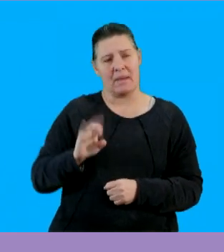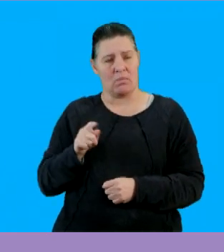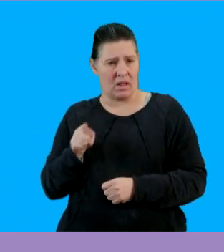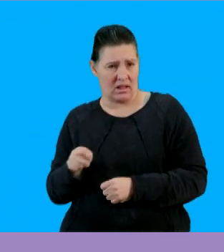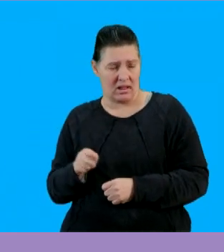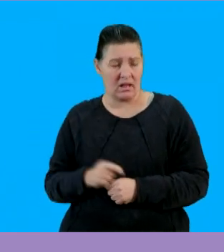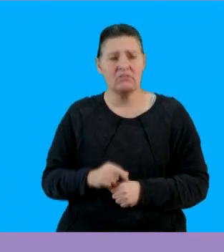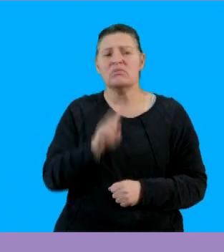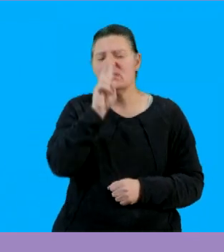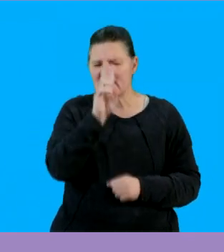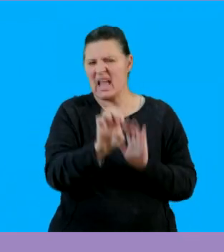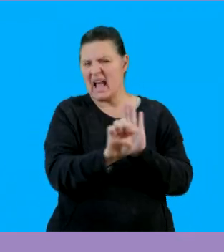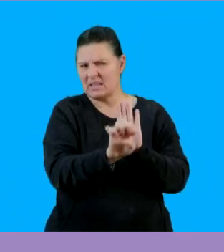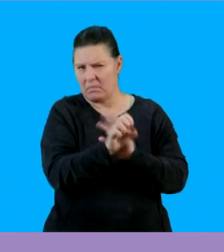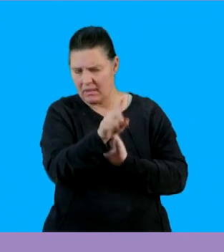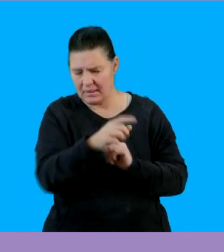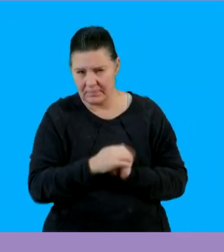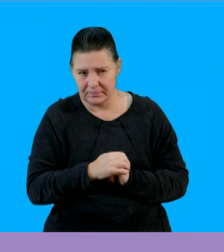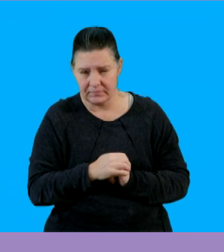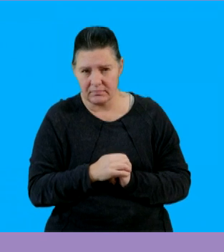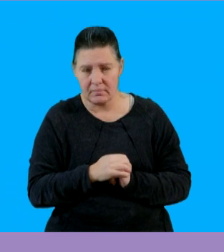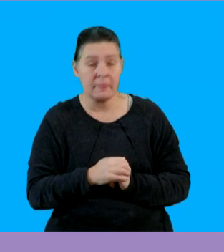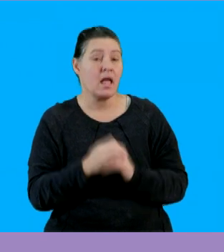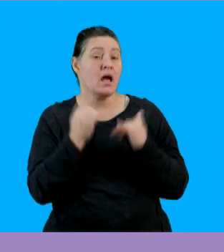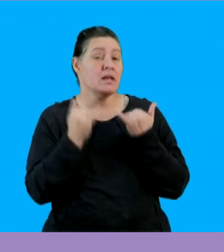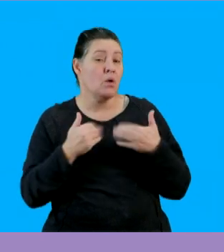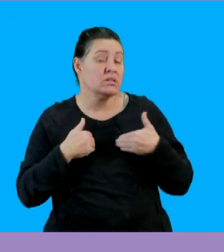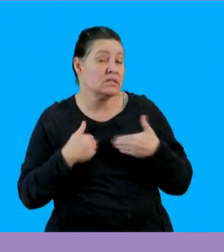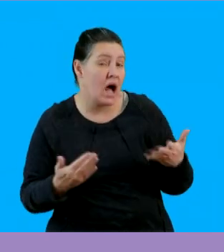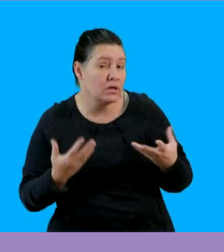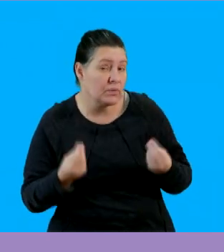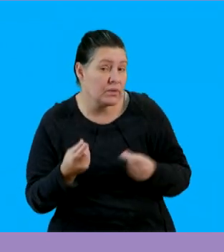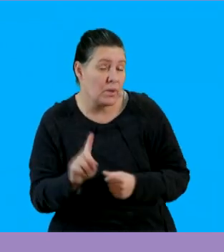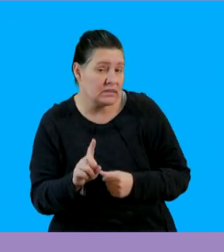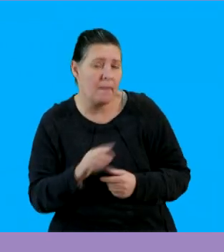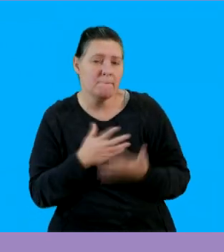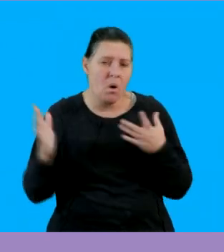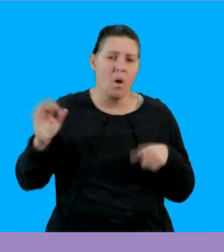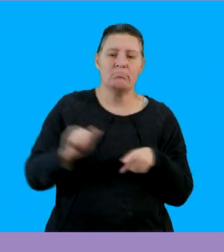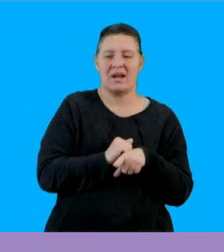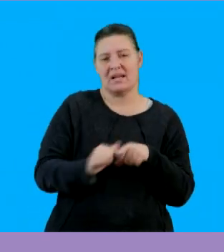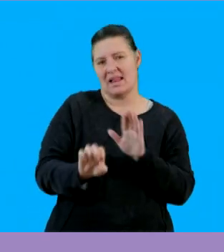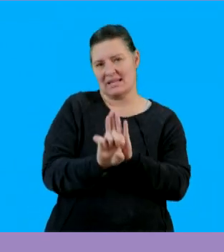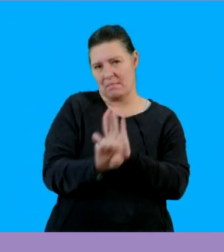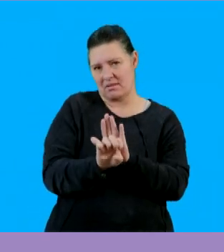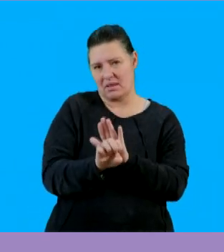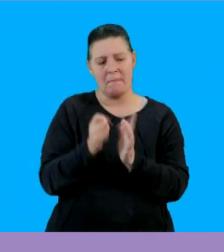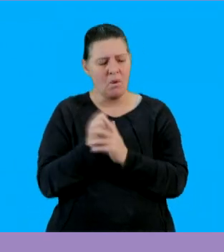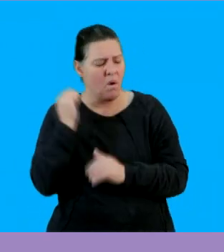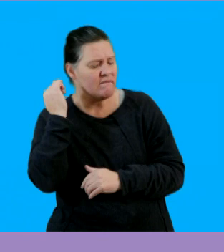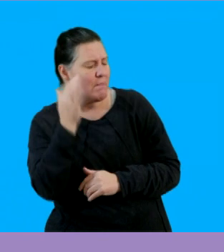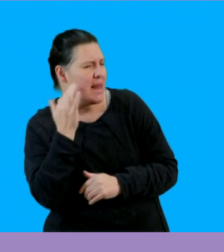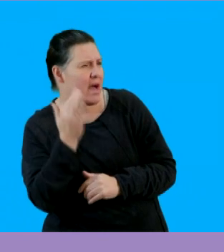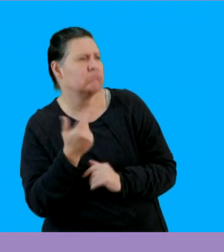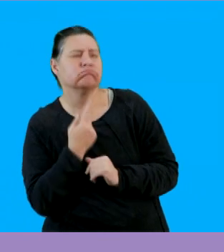binomial. So let's look at an example of this. We are going to start with a more practical example, a more